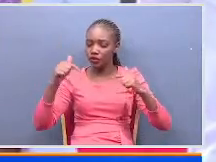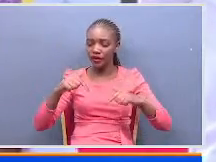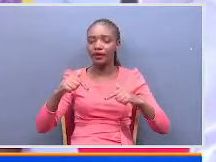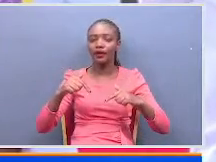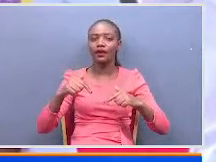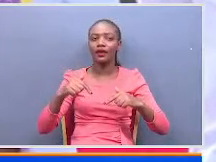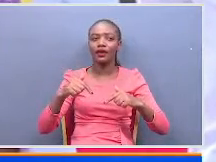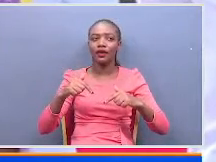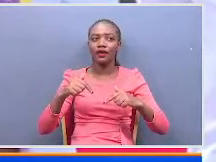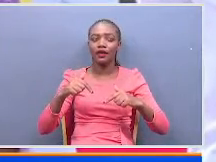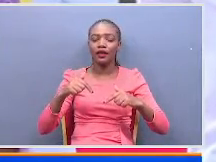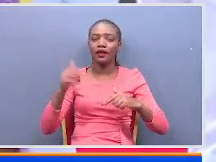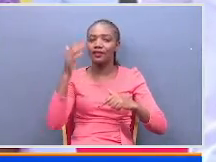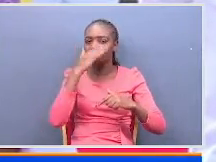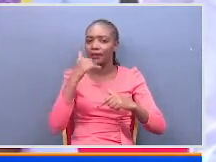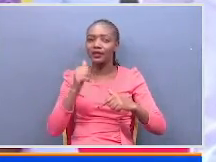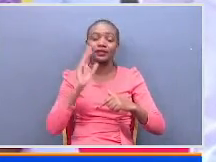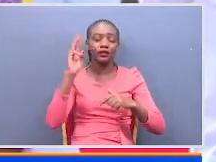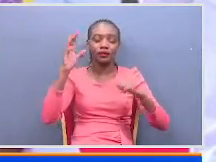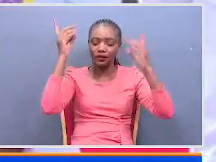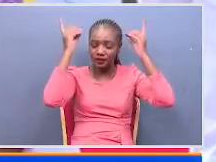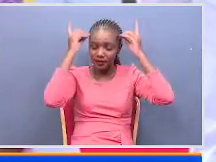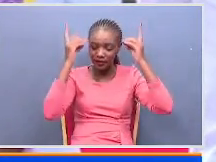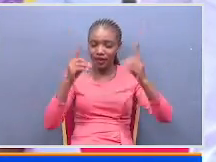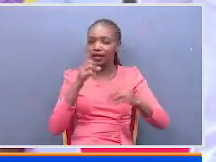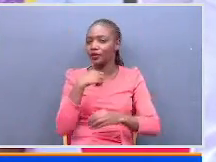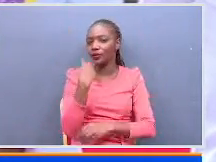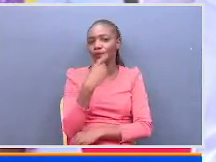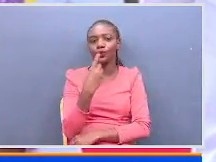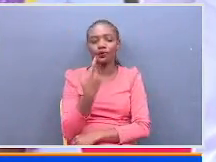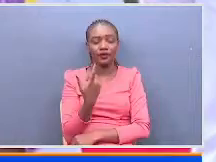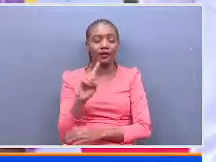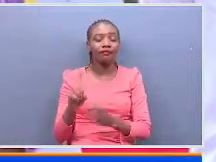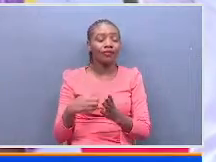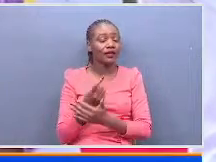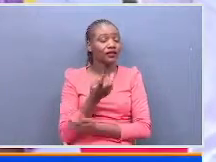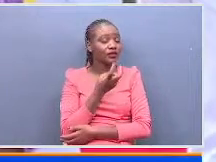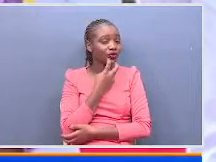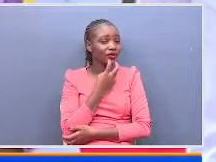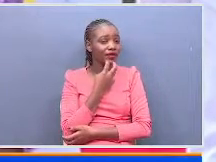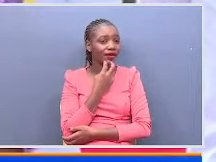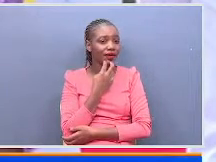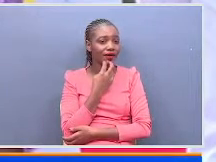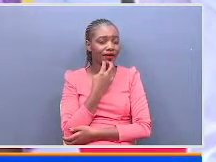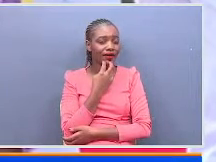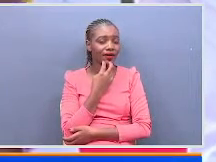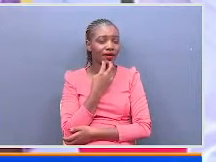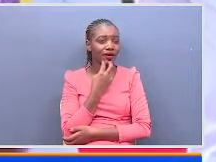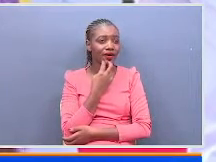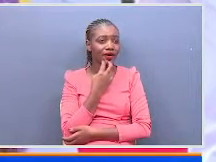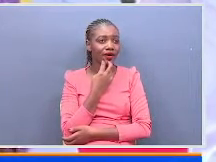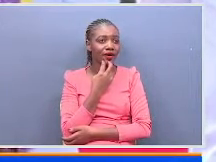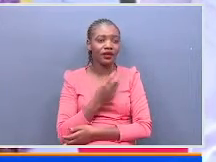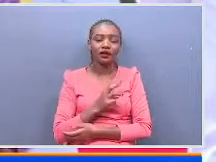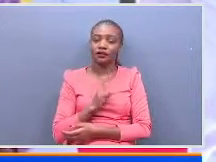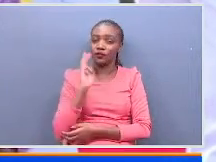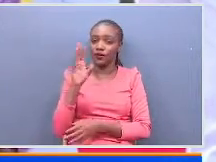stand tall. And Tuesday is going to be